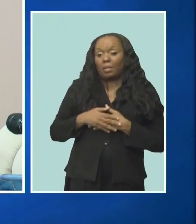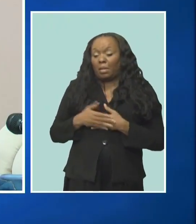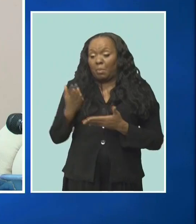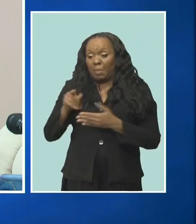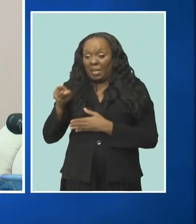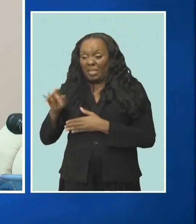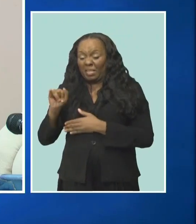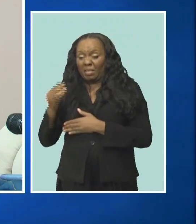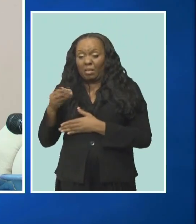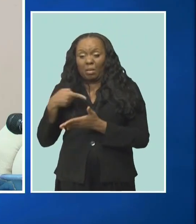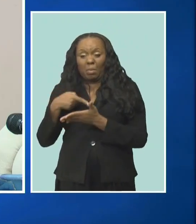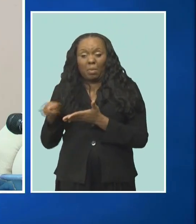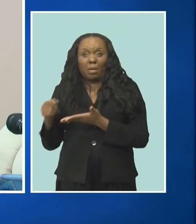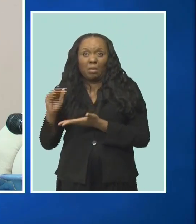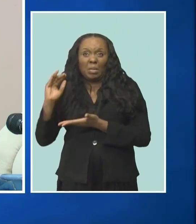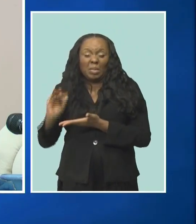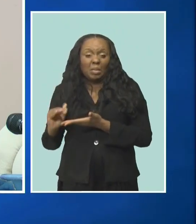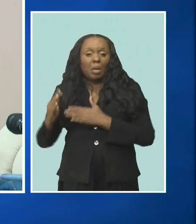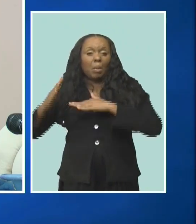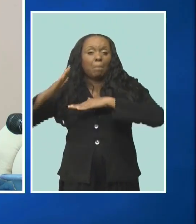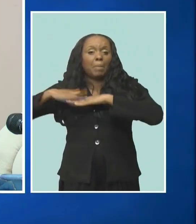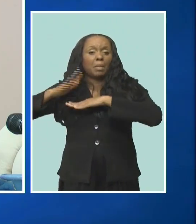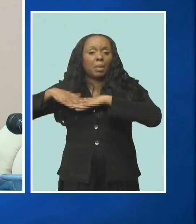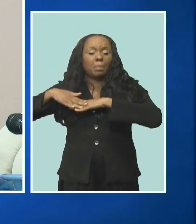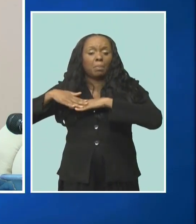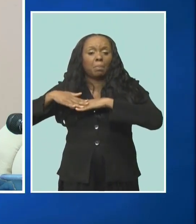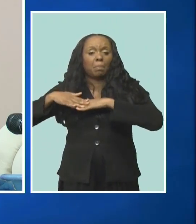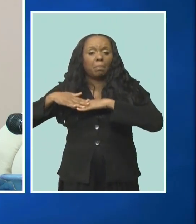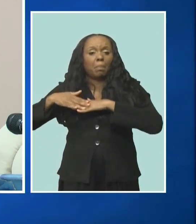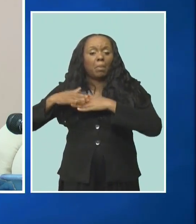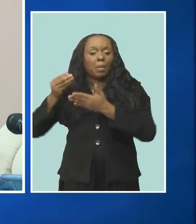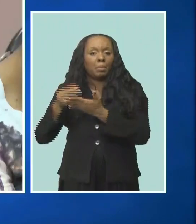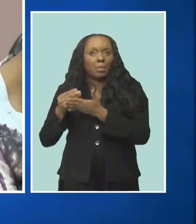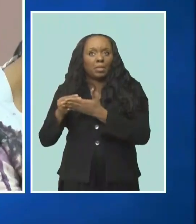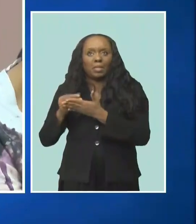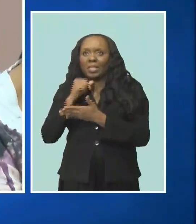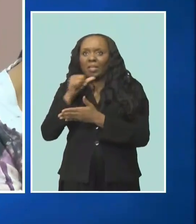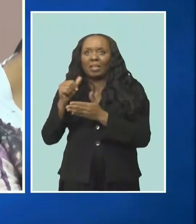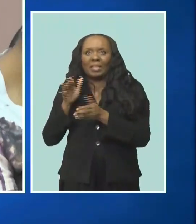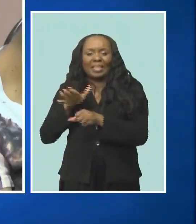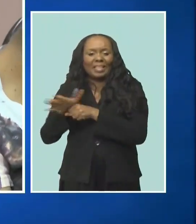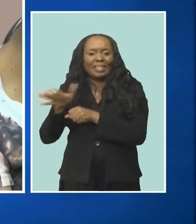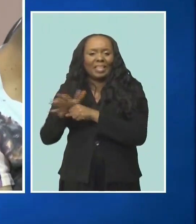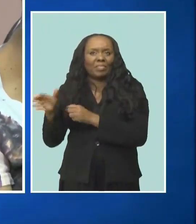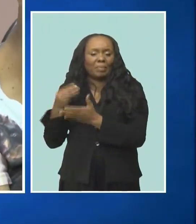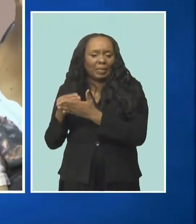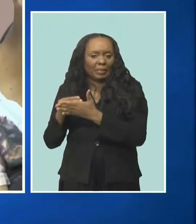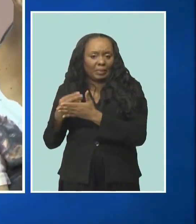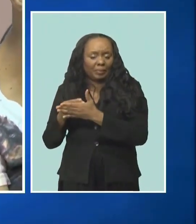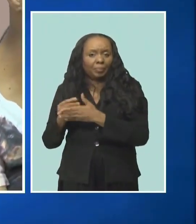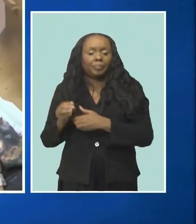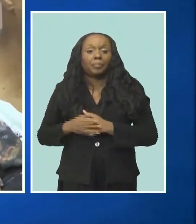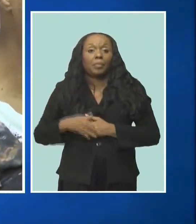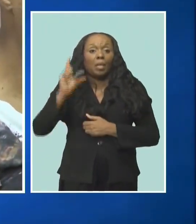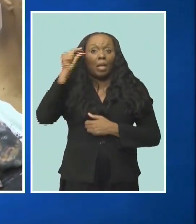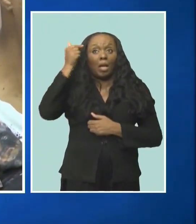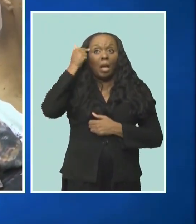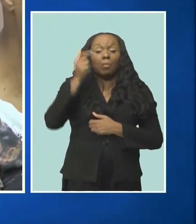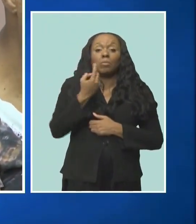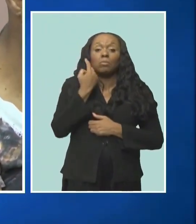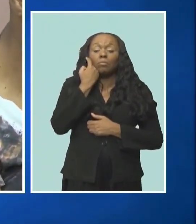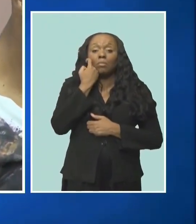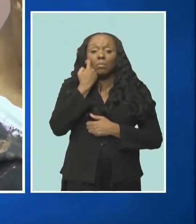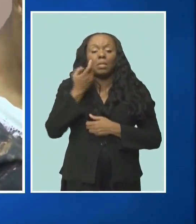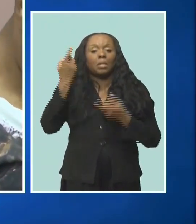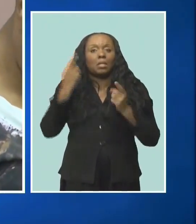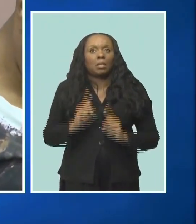wage. That is not enough to sustain the person. Mr. Jordan says Cabinet recently agreed to